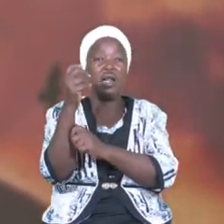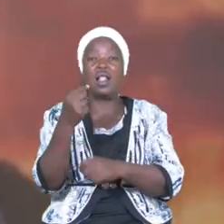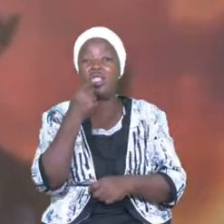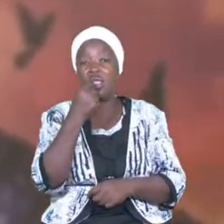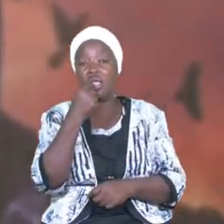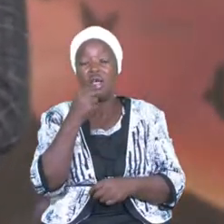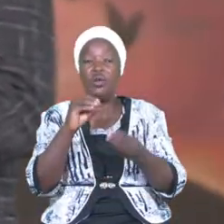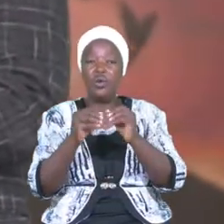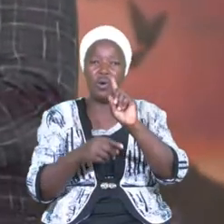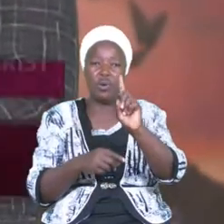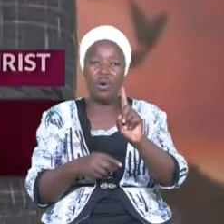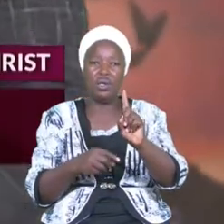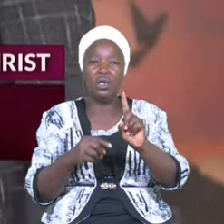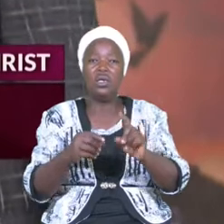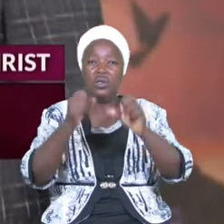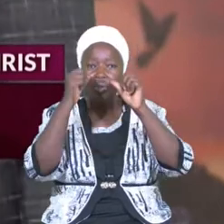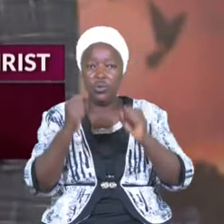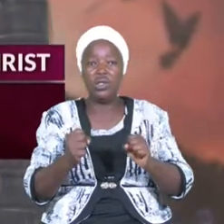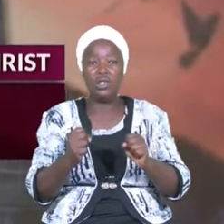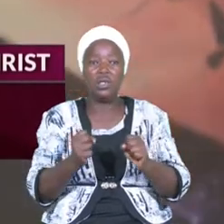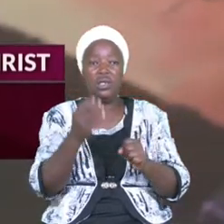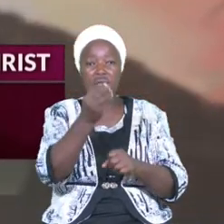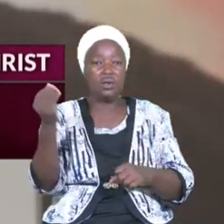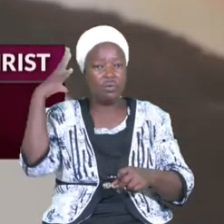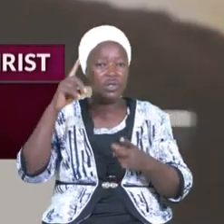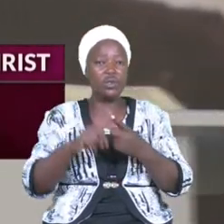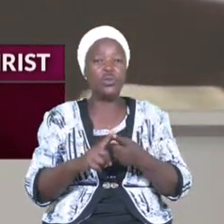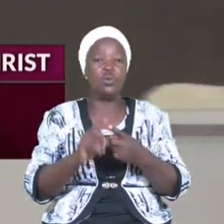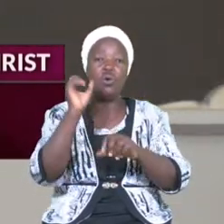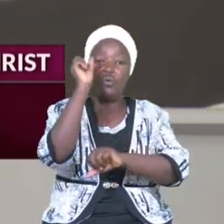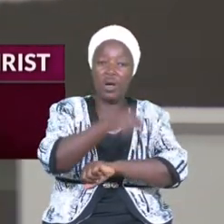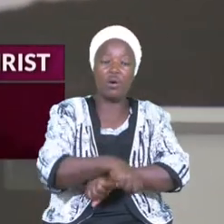Number one, strengthening grace to overcome